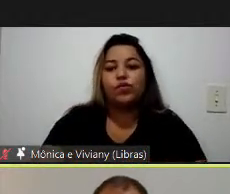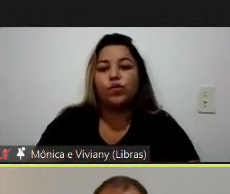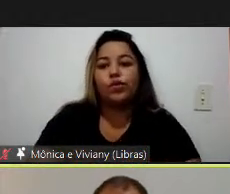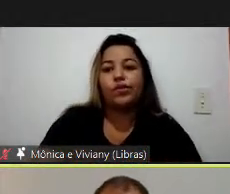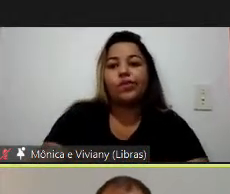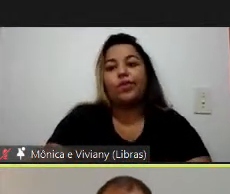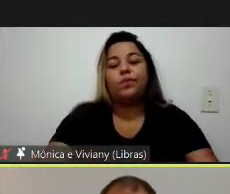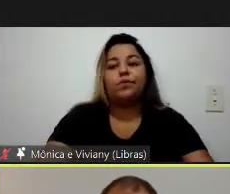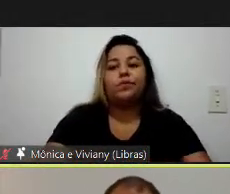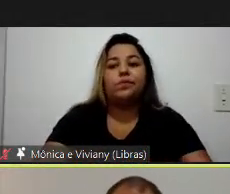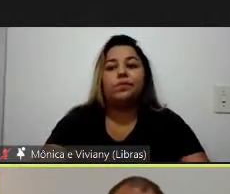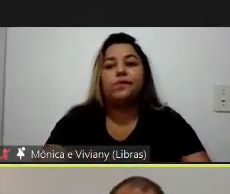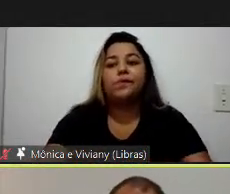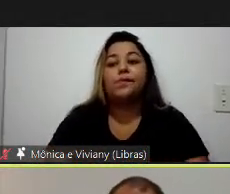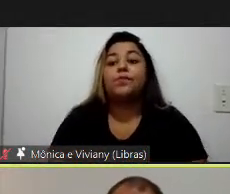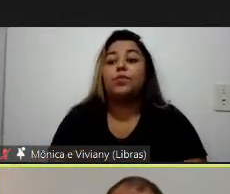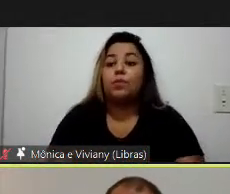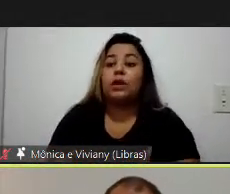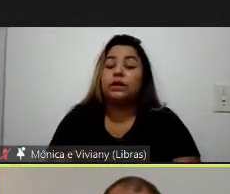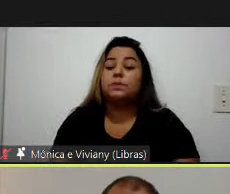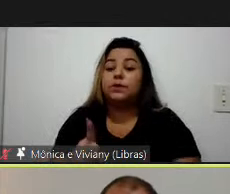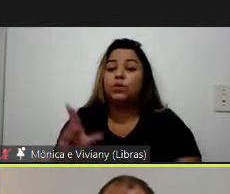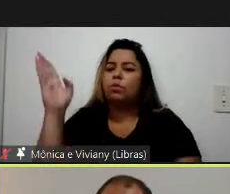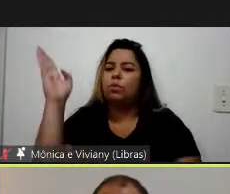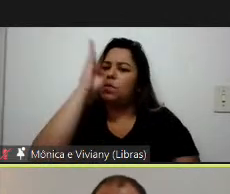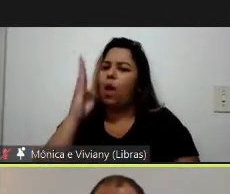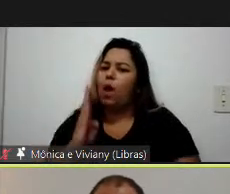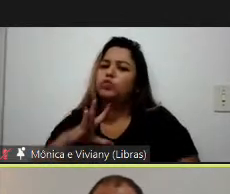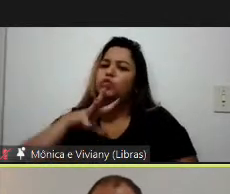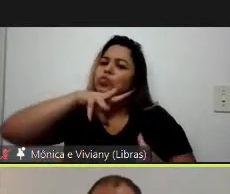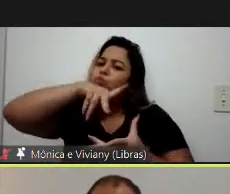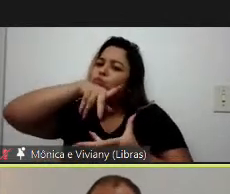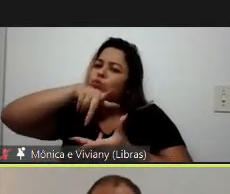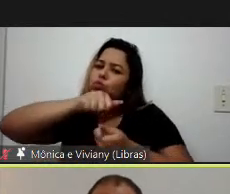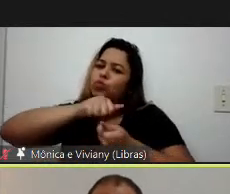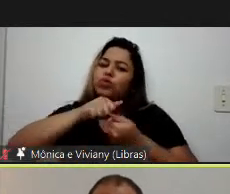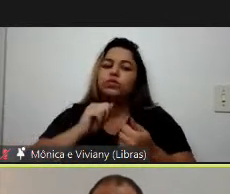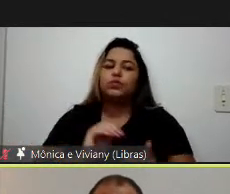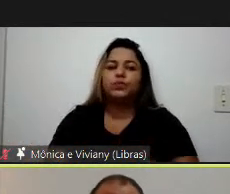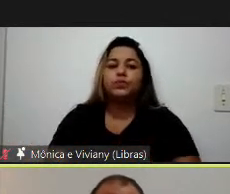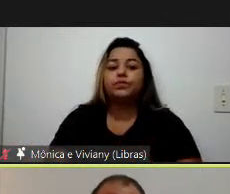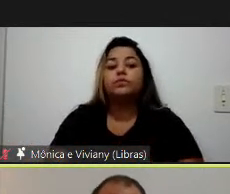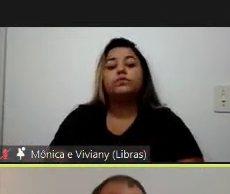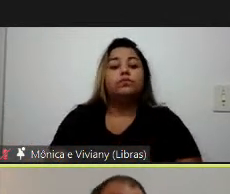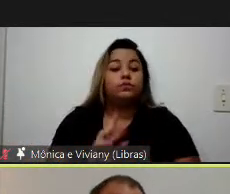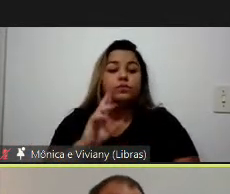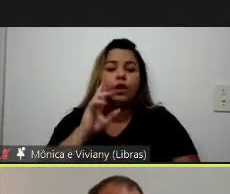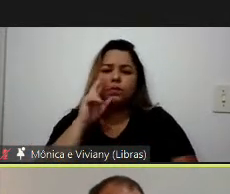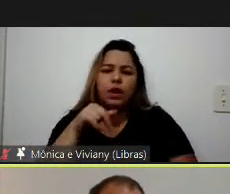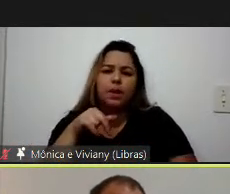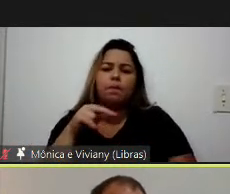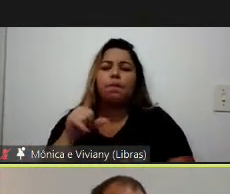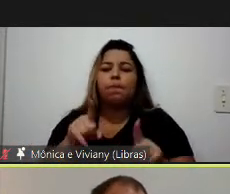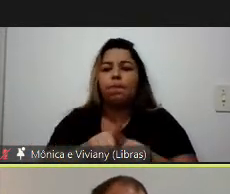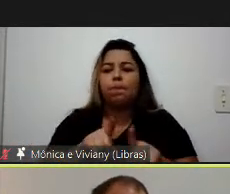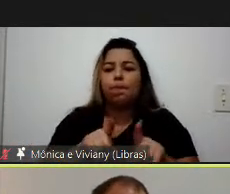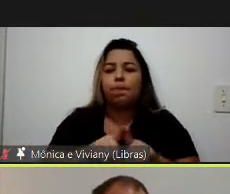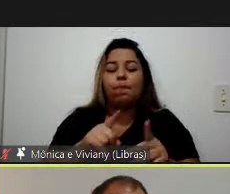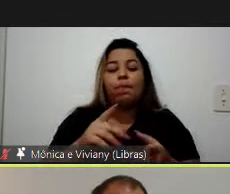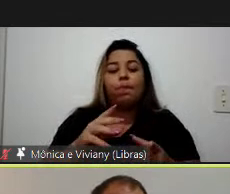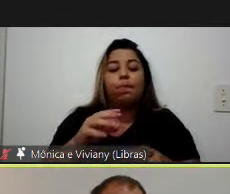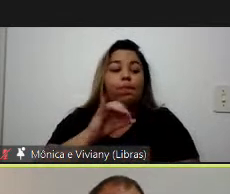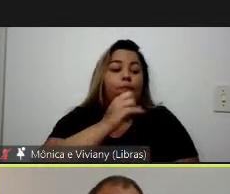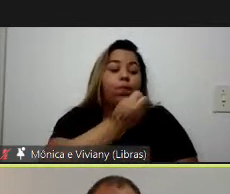countries worldwide. This is also reflected in the rise in the number of adults living with